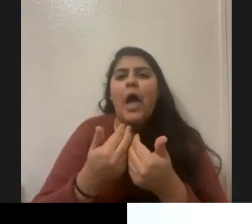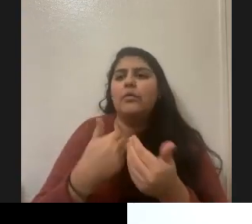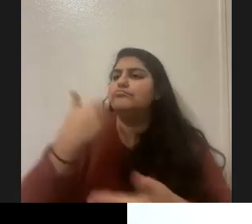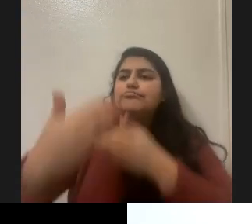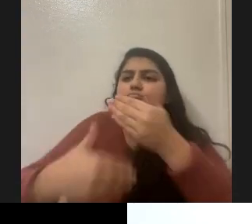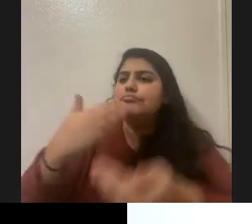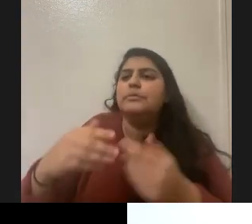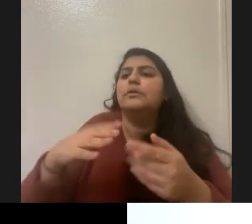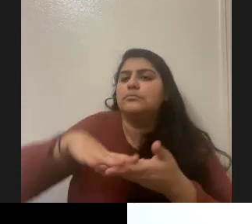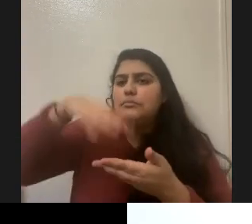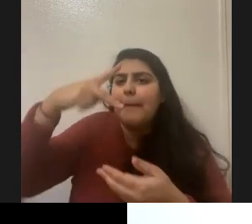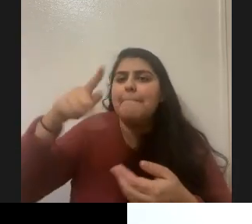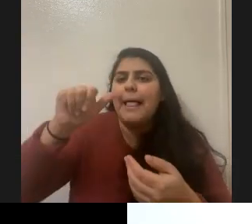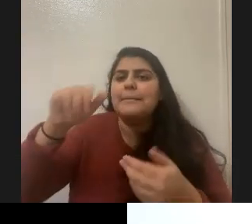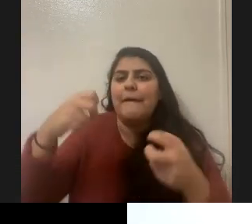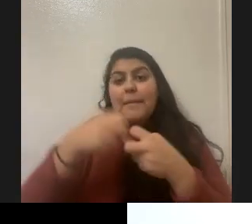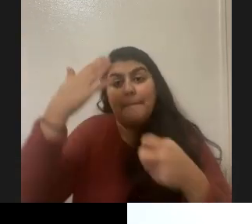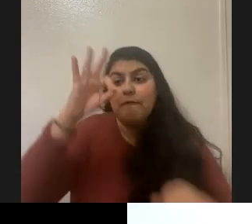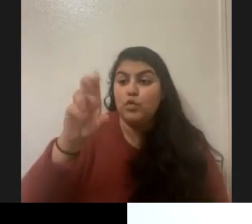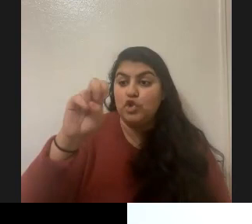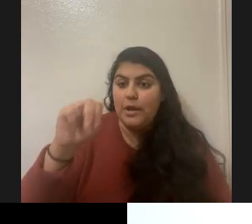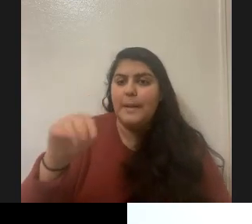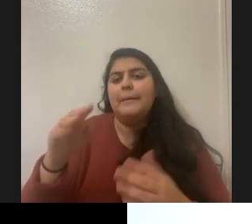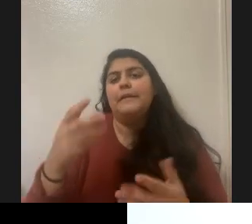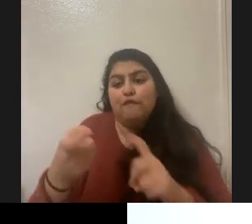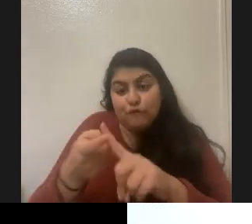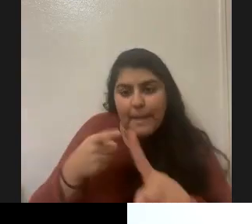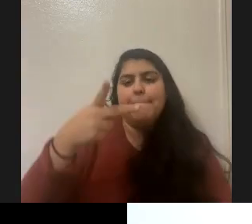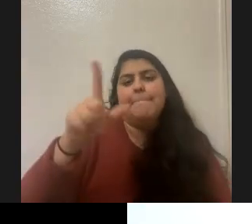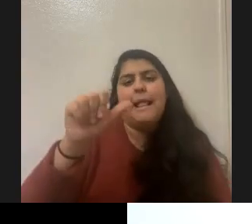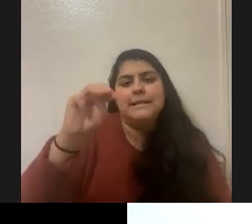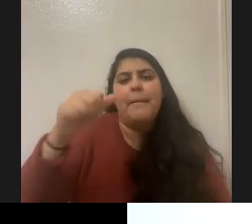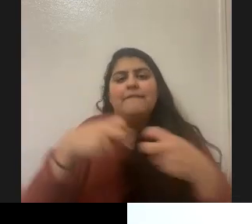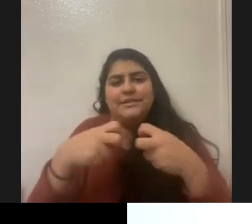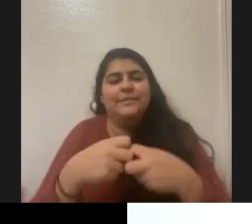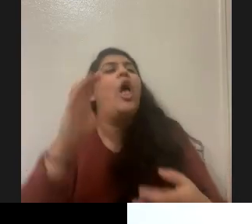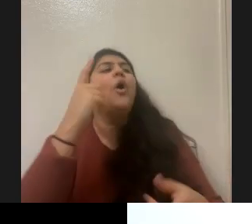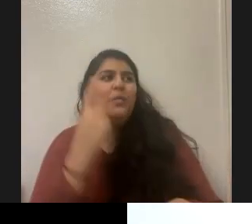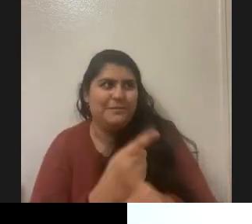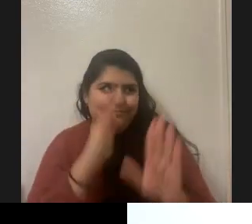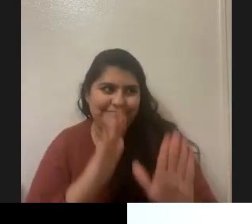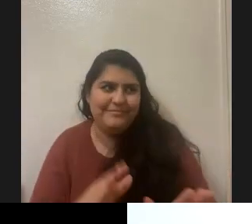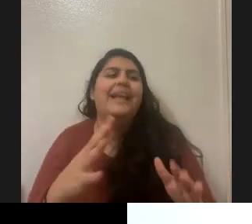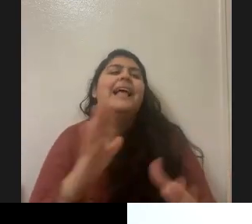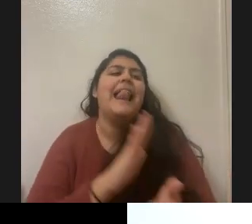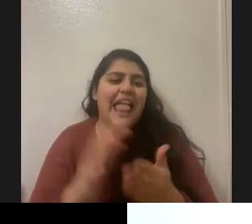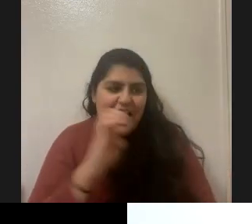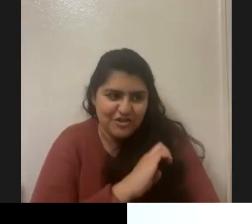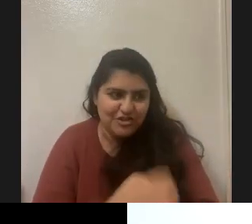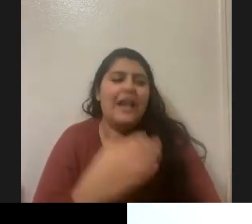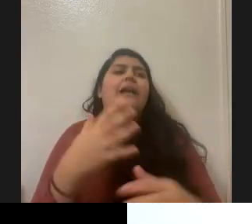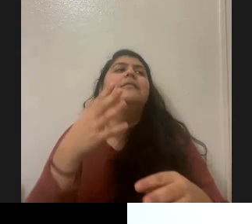because fusion is based off plasma physics. Sounds great. Looking for clean energy, getting into plasma physics. I love that. So,